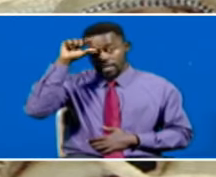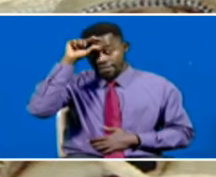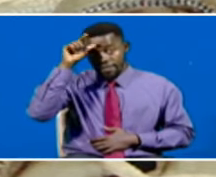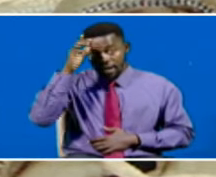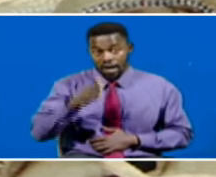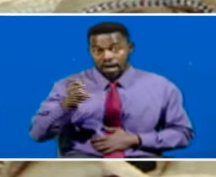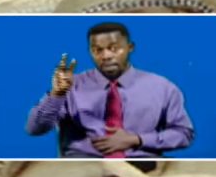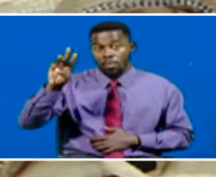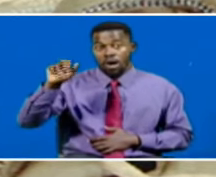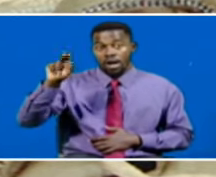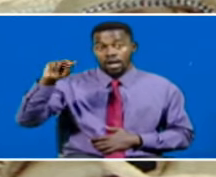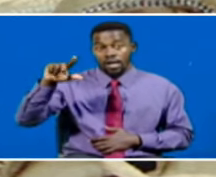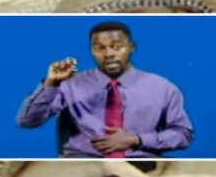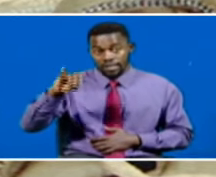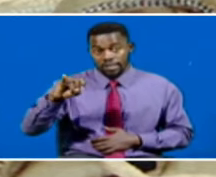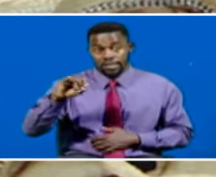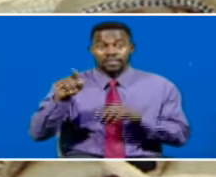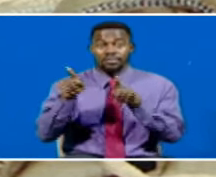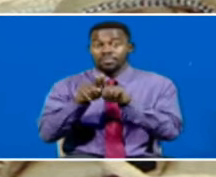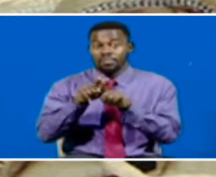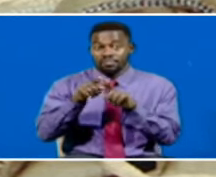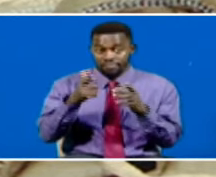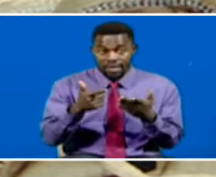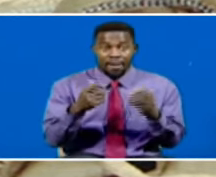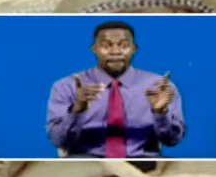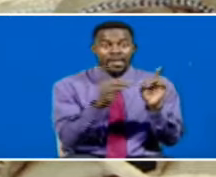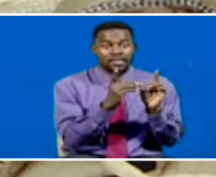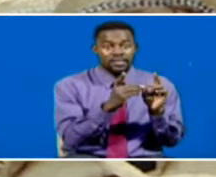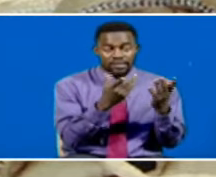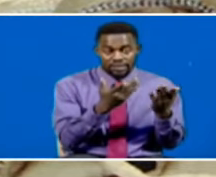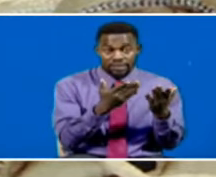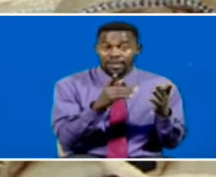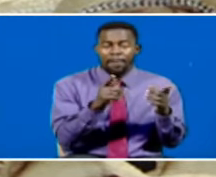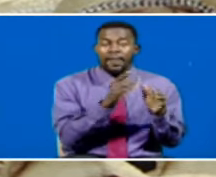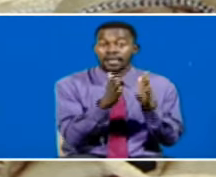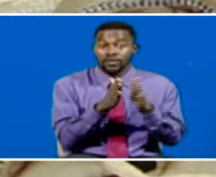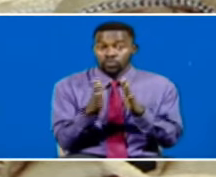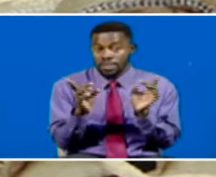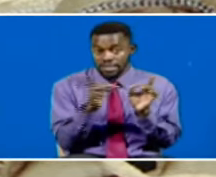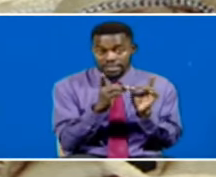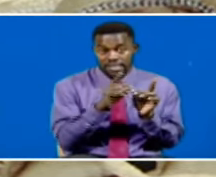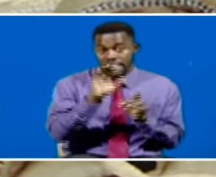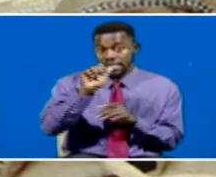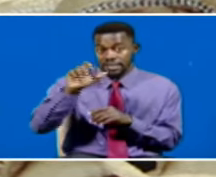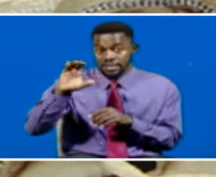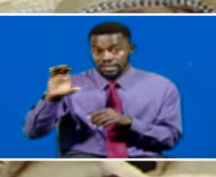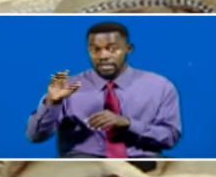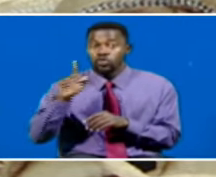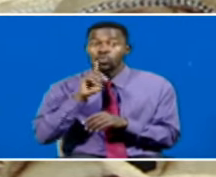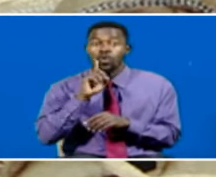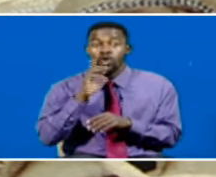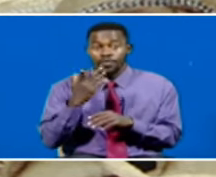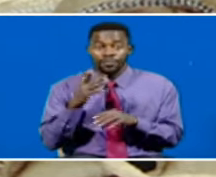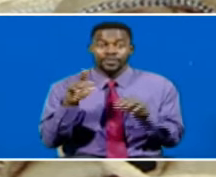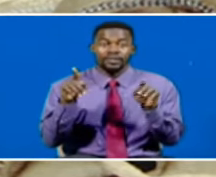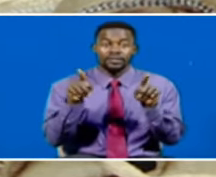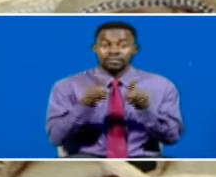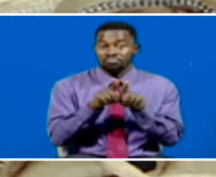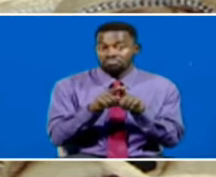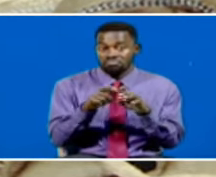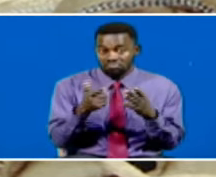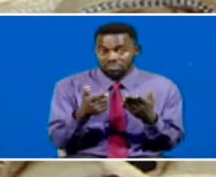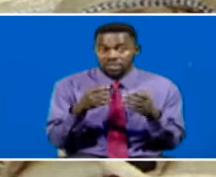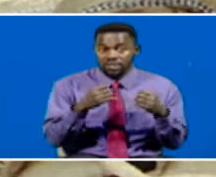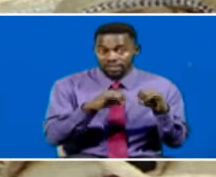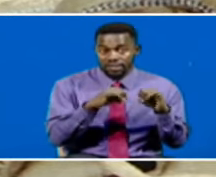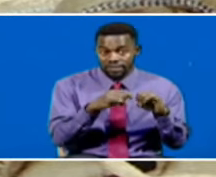legal team to negotiate with the Ethics and Anti-Corruption Commission to delay his appearance to tomorrow. The advocate's request to push the date